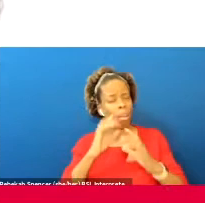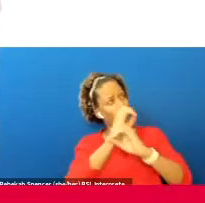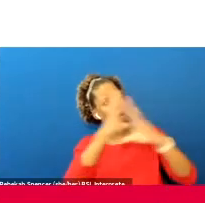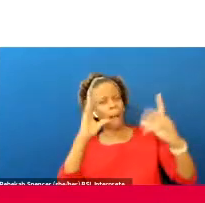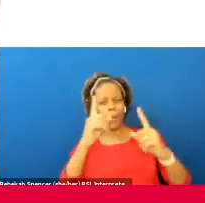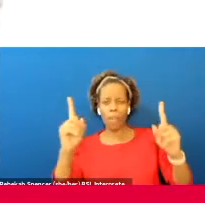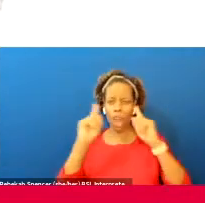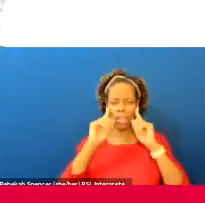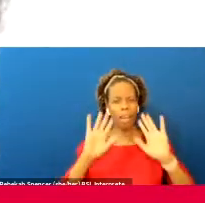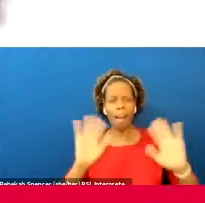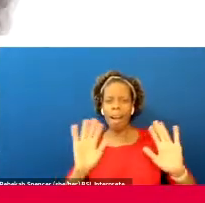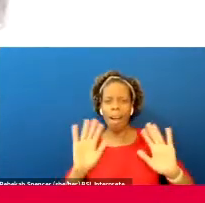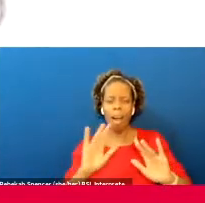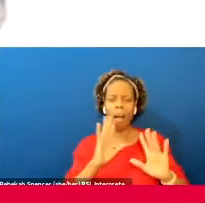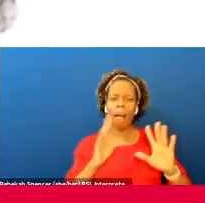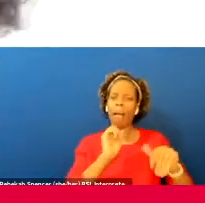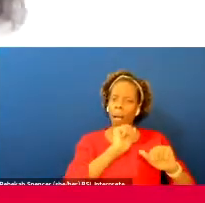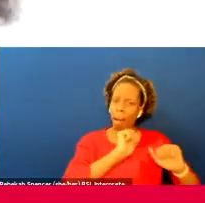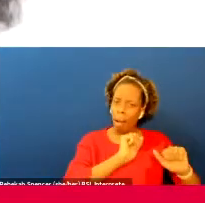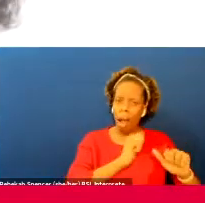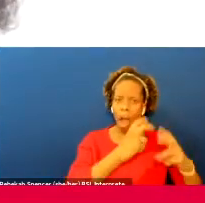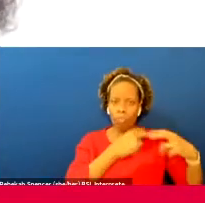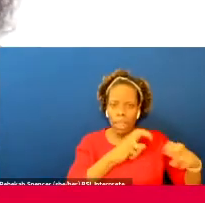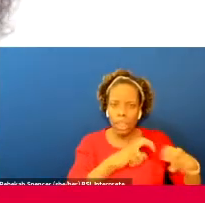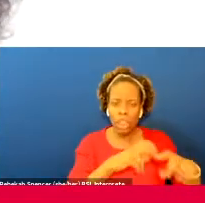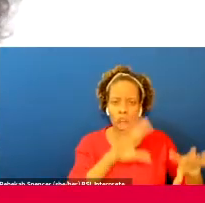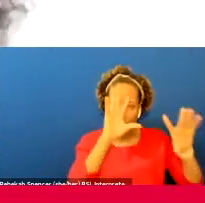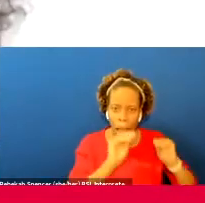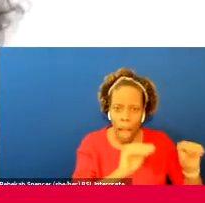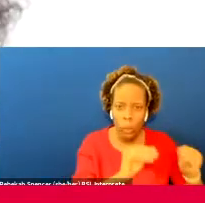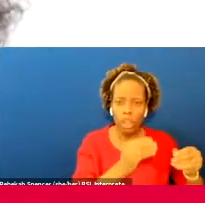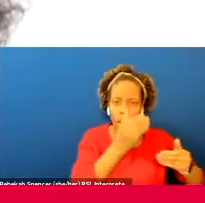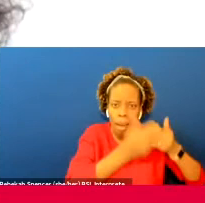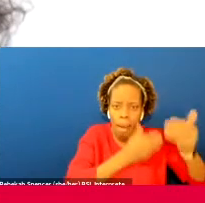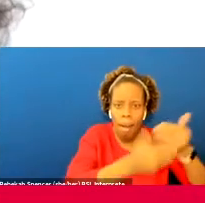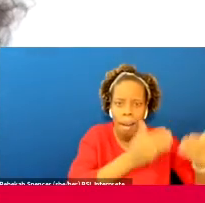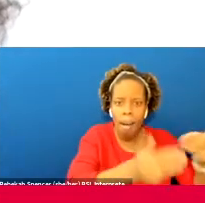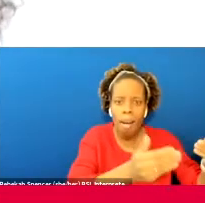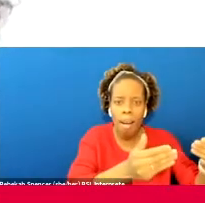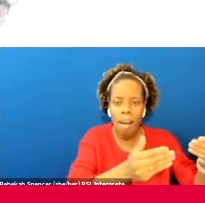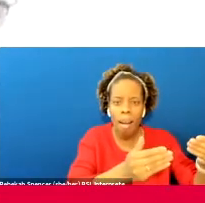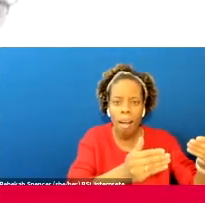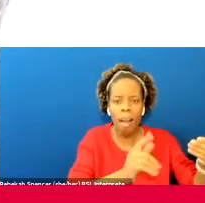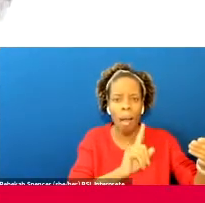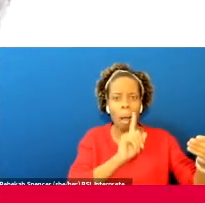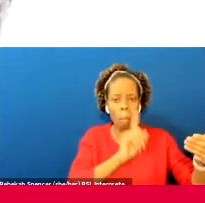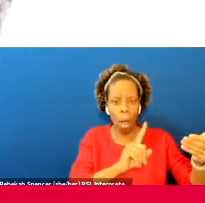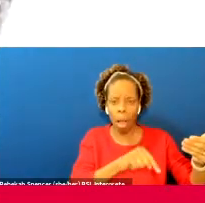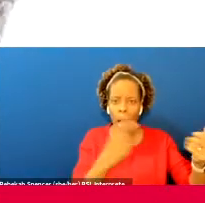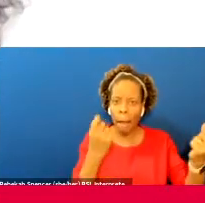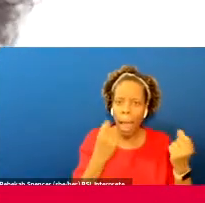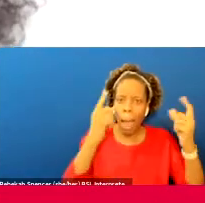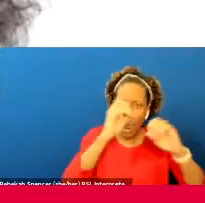as institutions where, yes, research is a massive part of it, but it's also a place of enlightenment. How can we